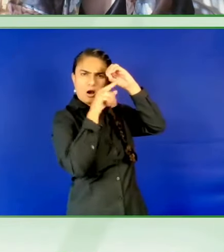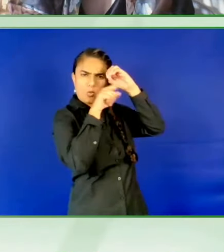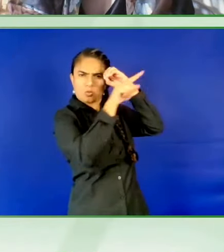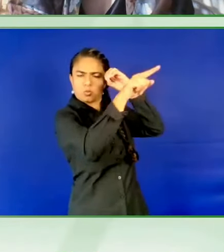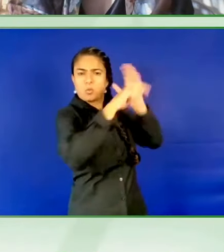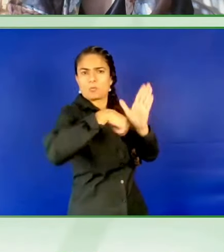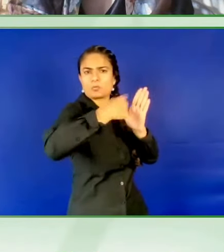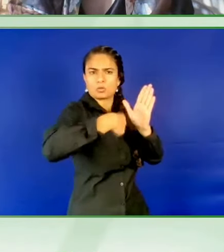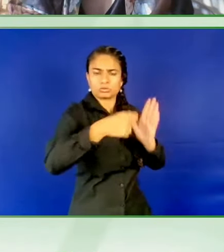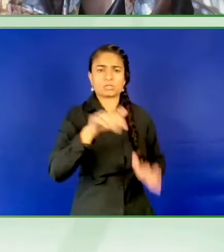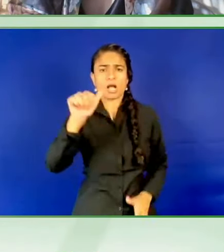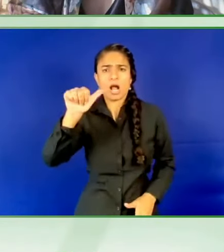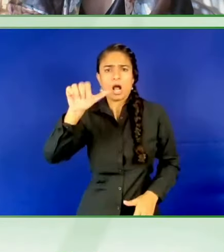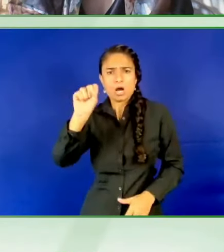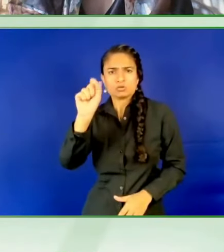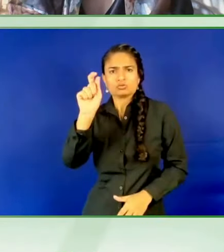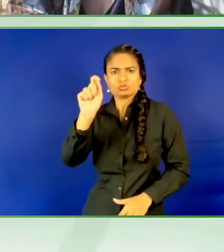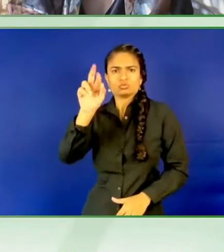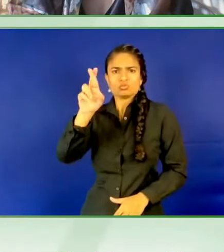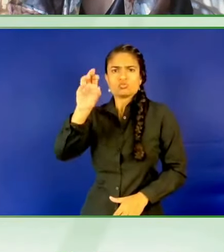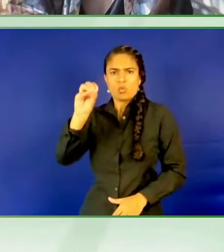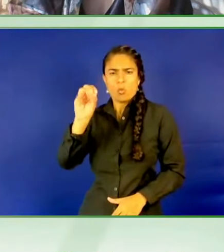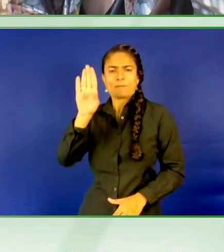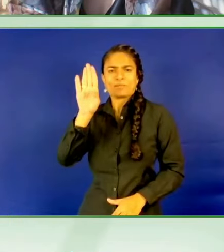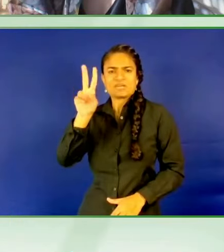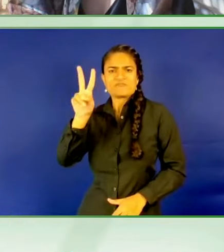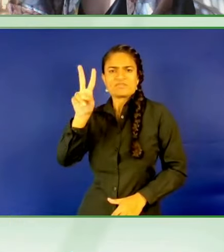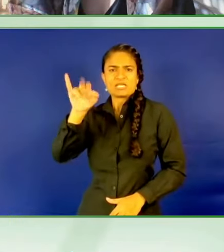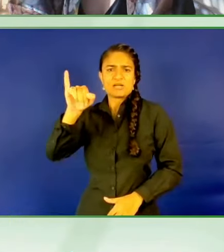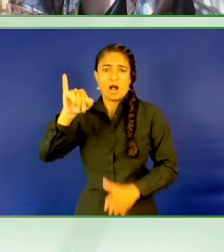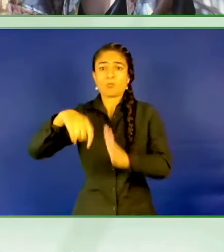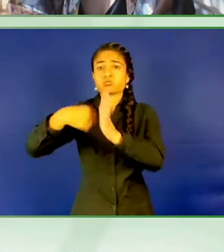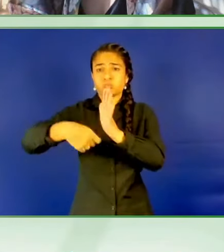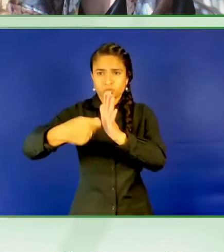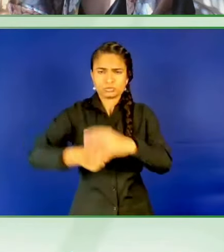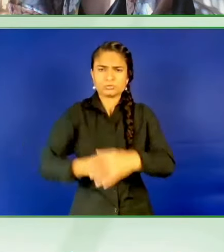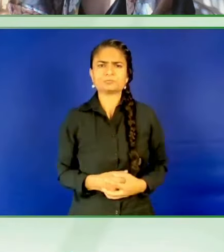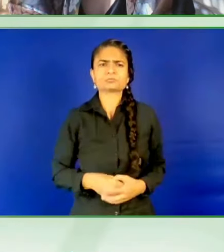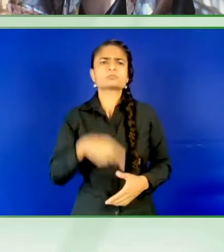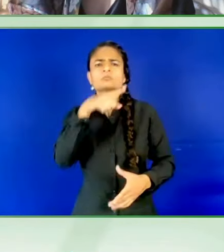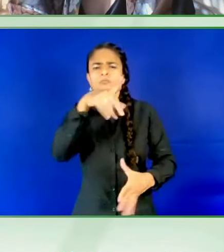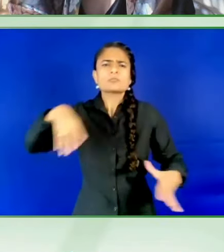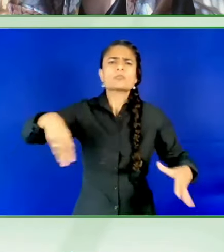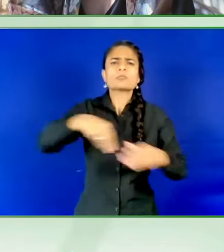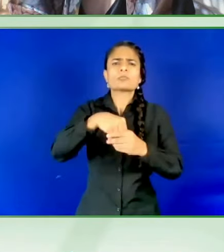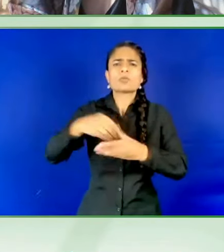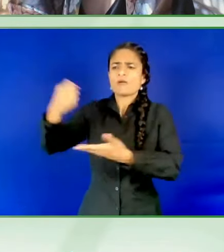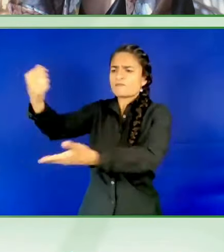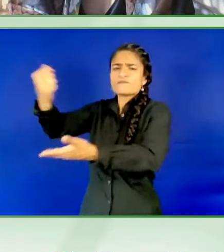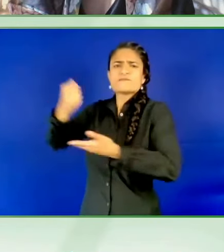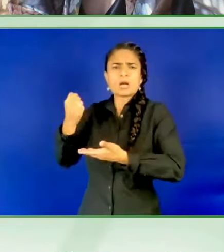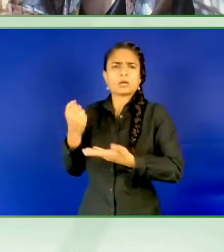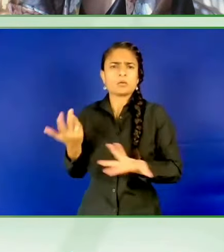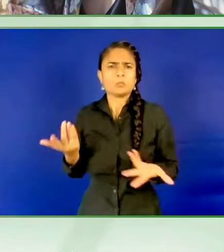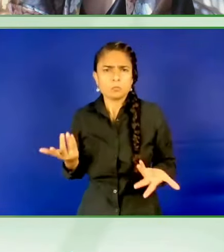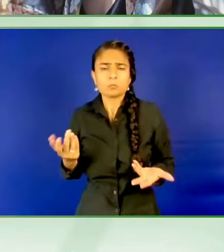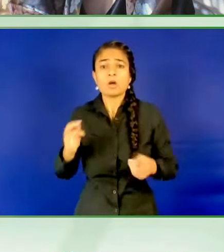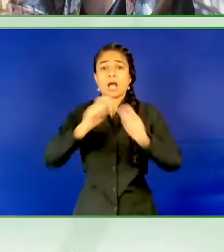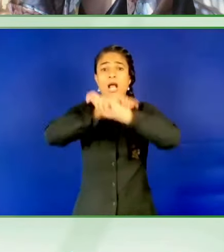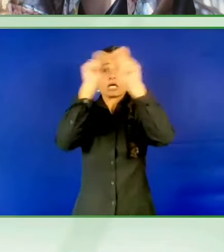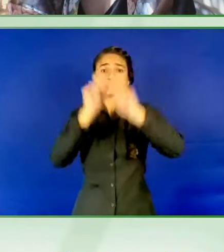going to highlight 5 activities carried out with the project, showing some pictures taken during those